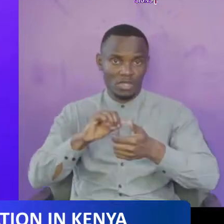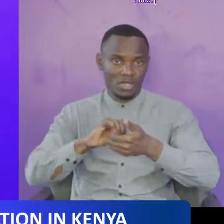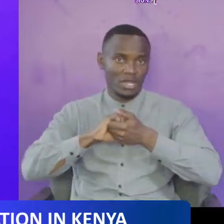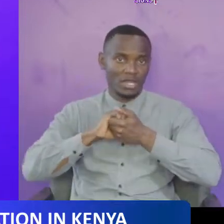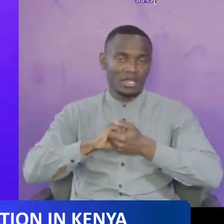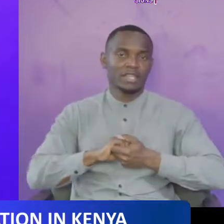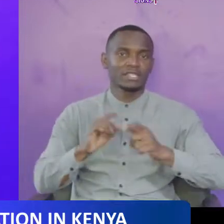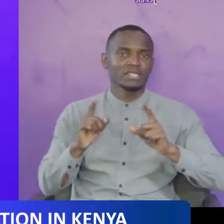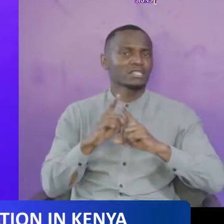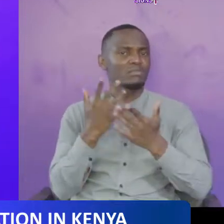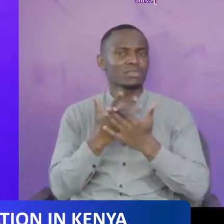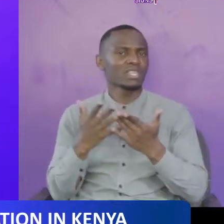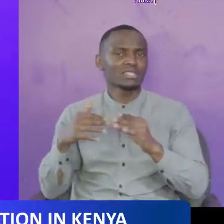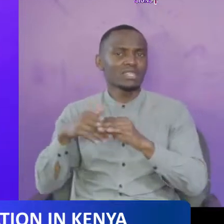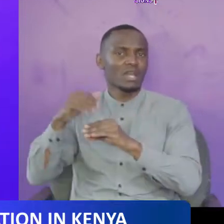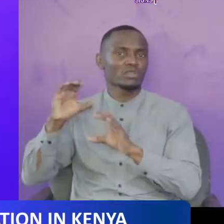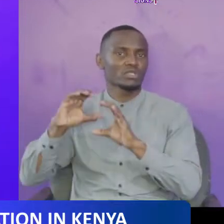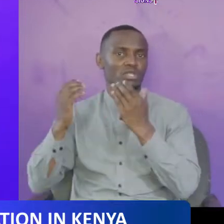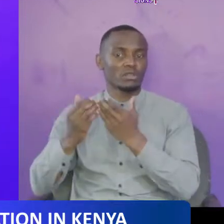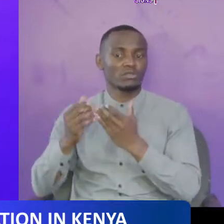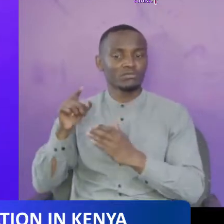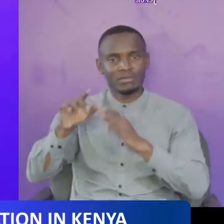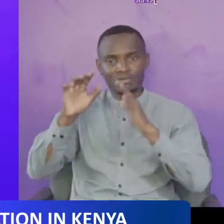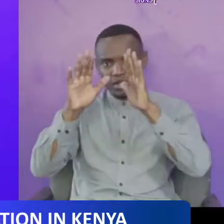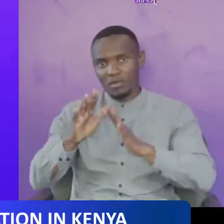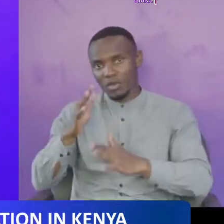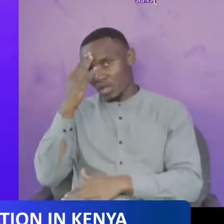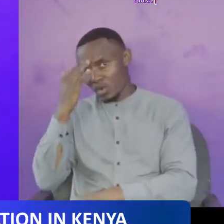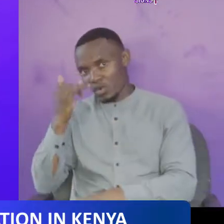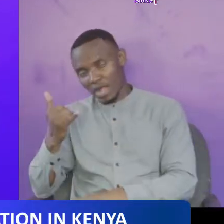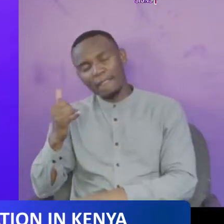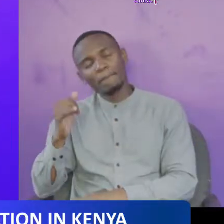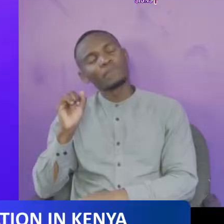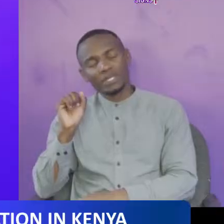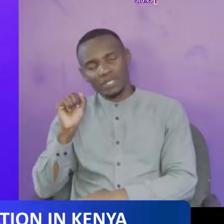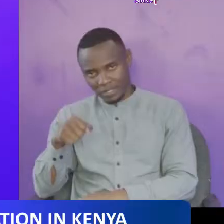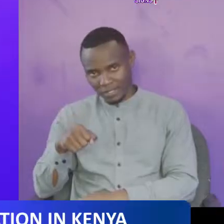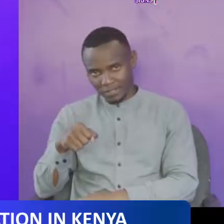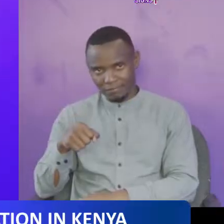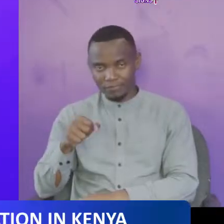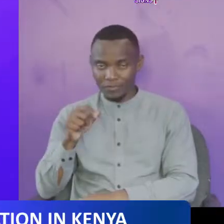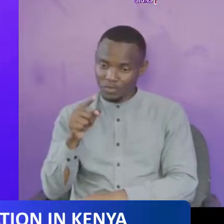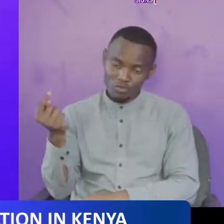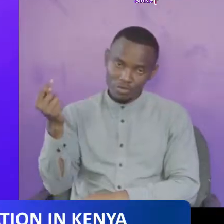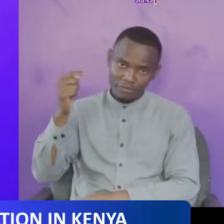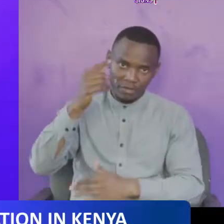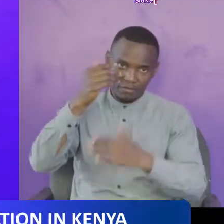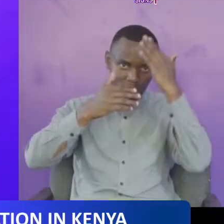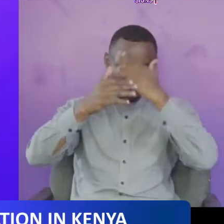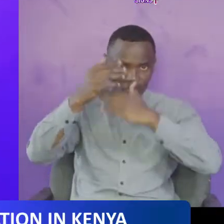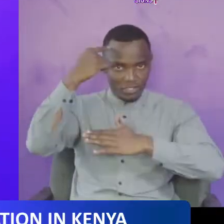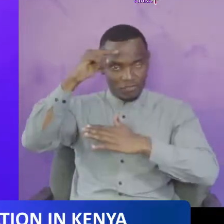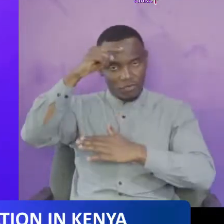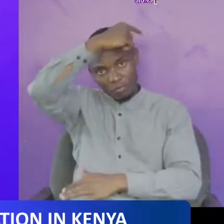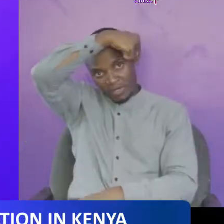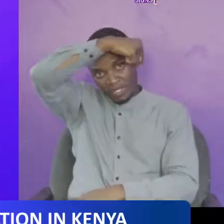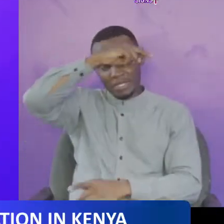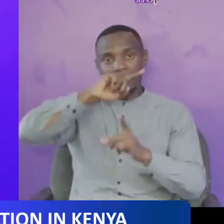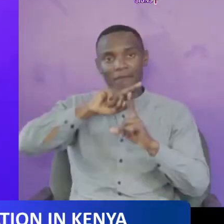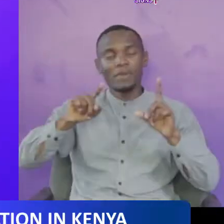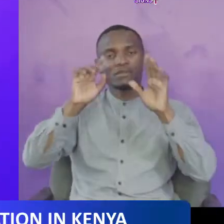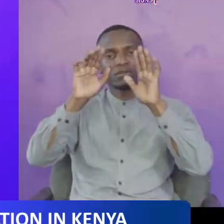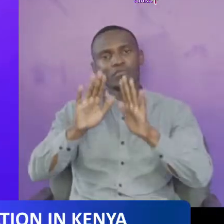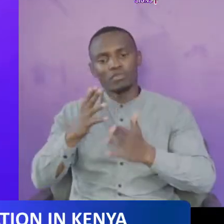off the classroom. Why that is so important is that, yes, you've come for your degree, but you start to interact with others.